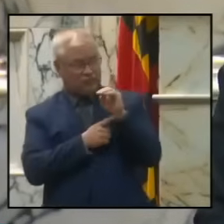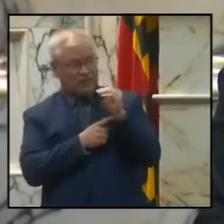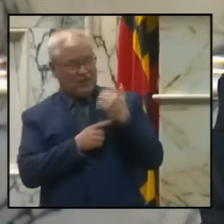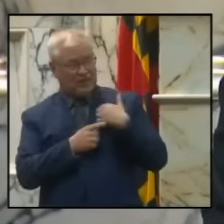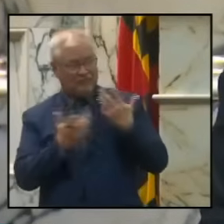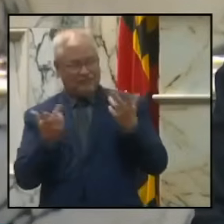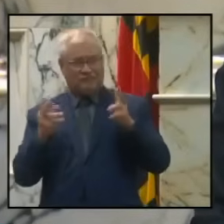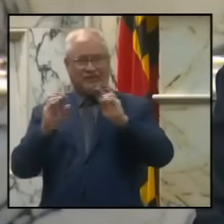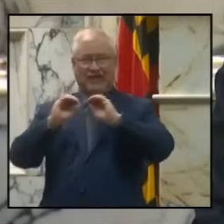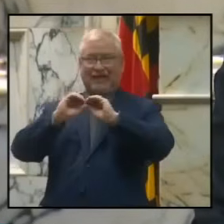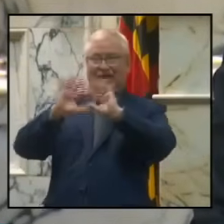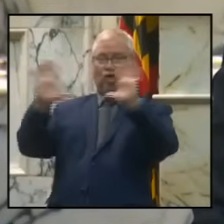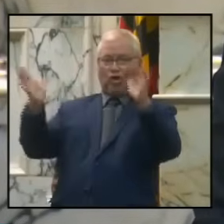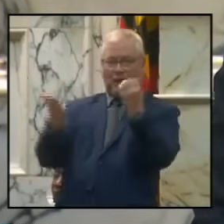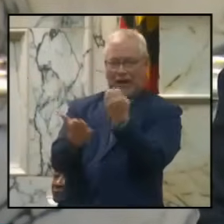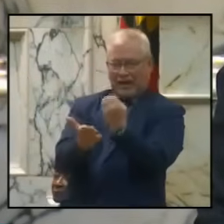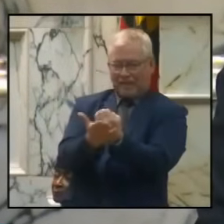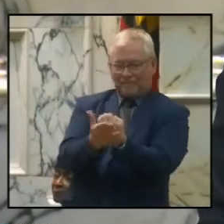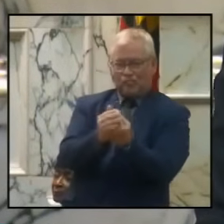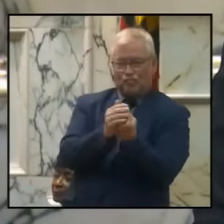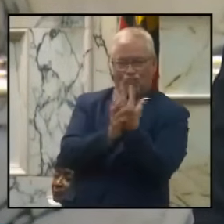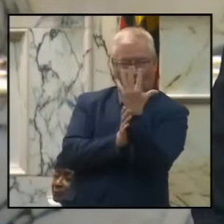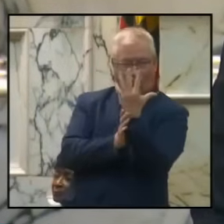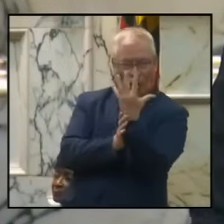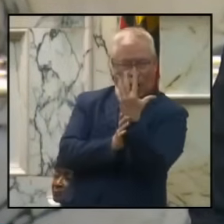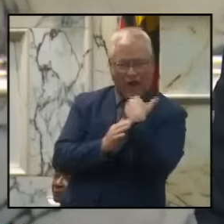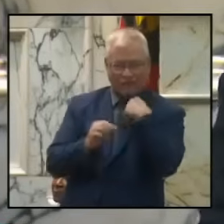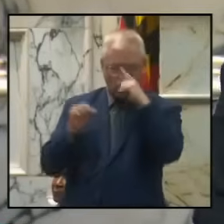strategy. And